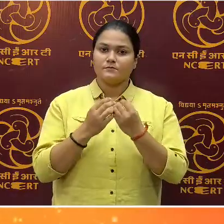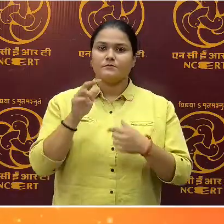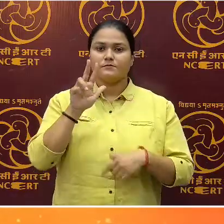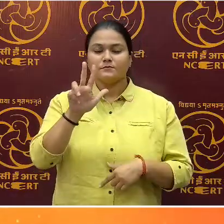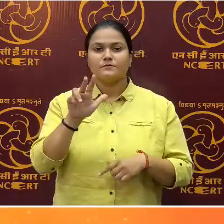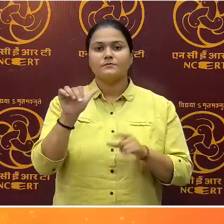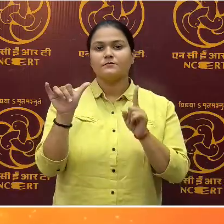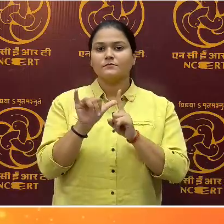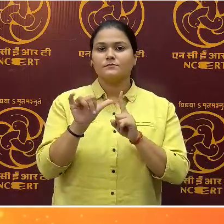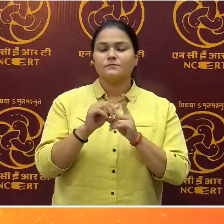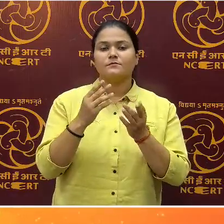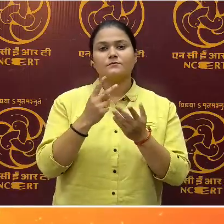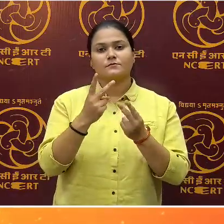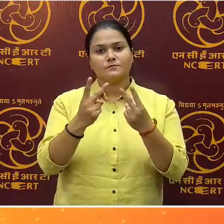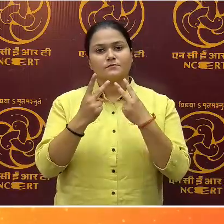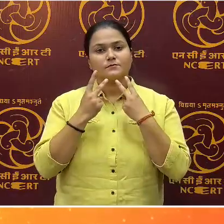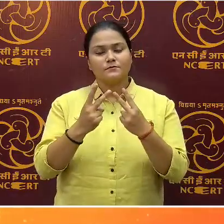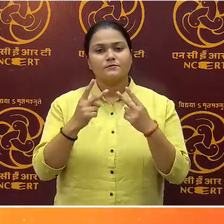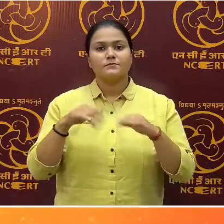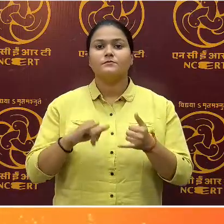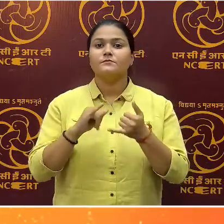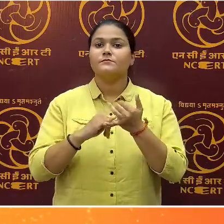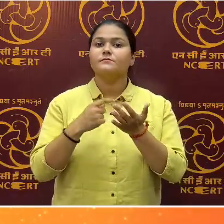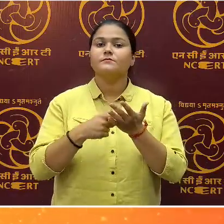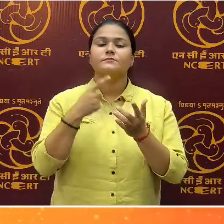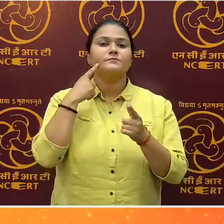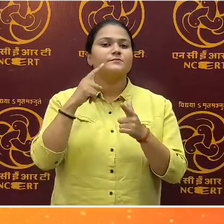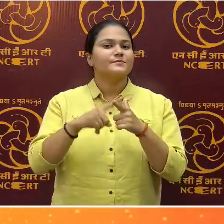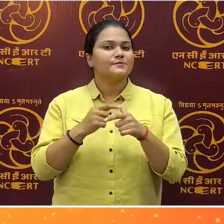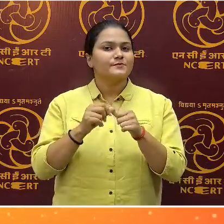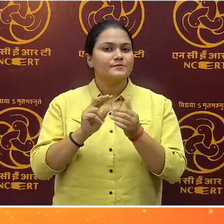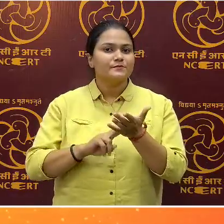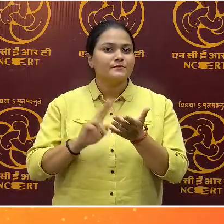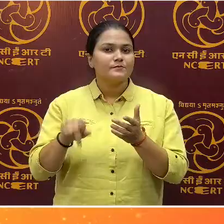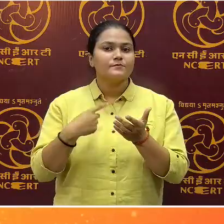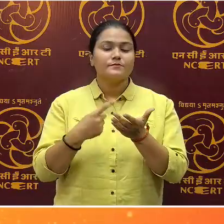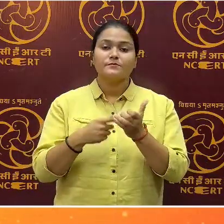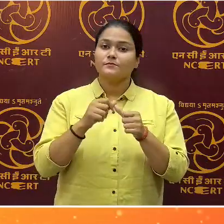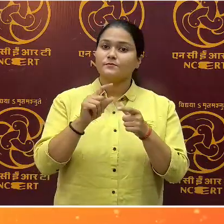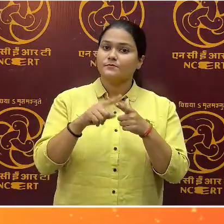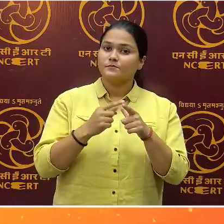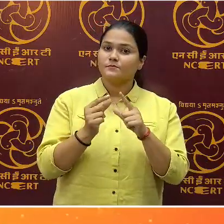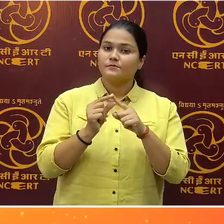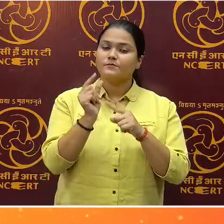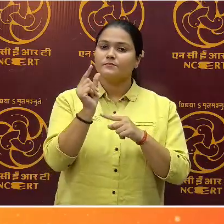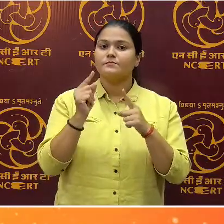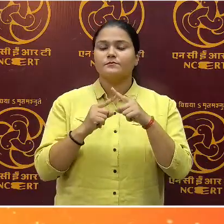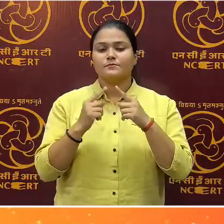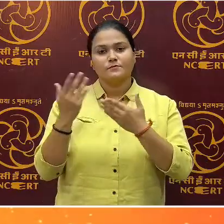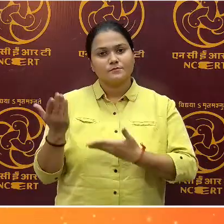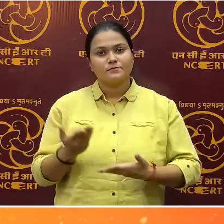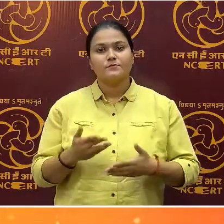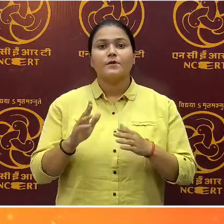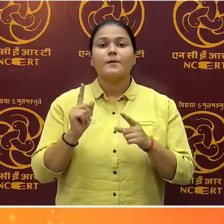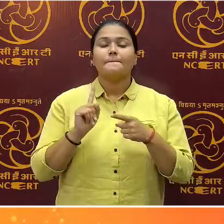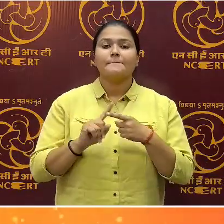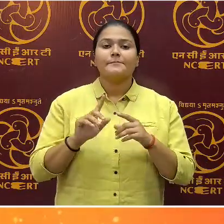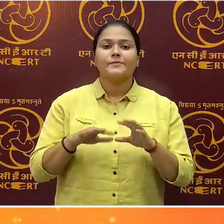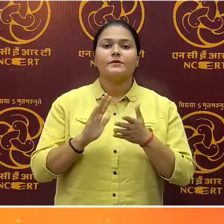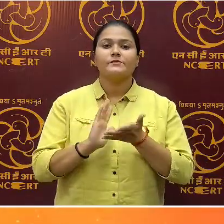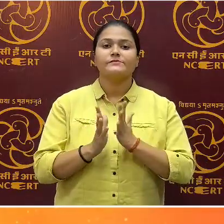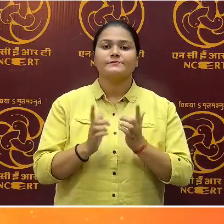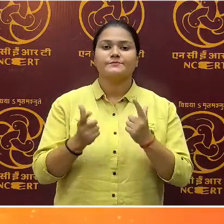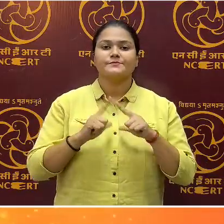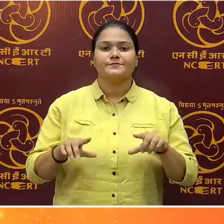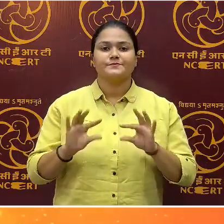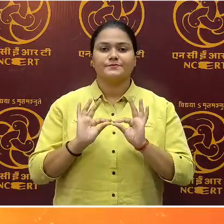name is Rajan Rajput and here we are joined by sign language interpreter Neetu. Neetu, warm welcome. For class 8 student, we